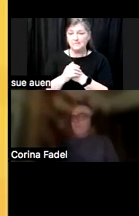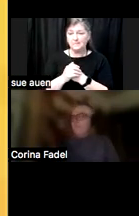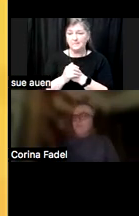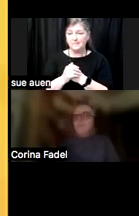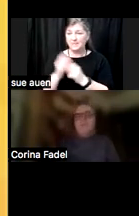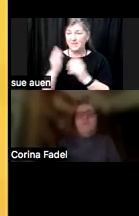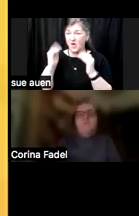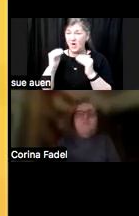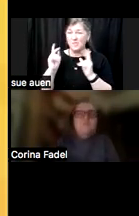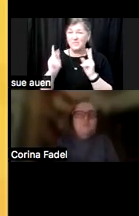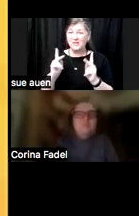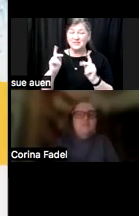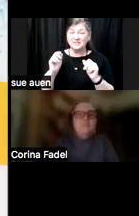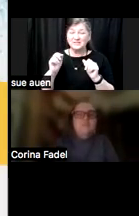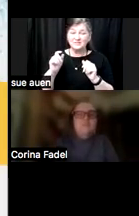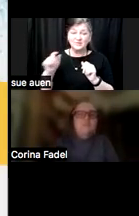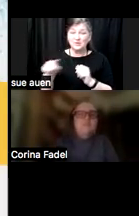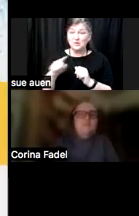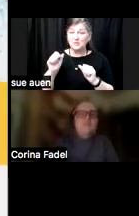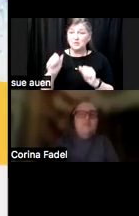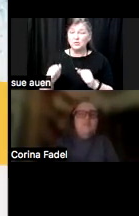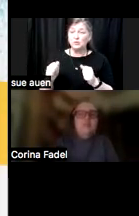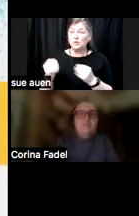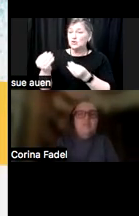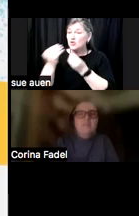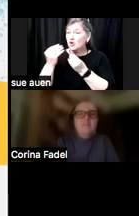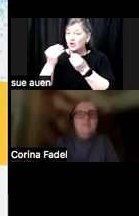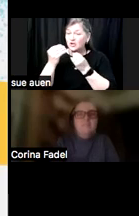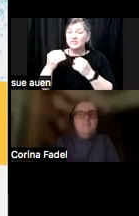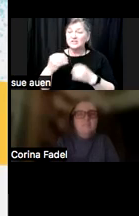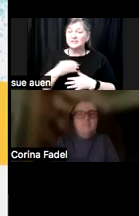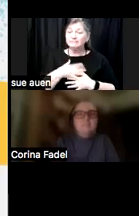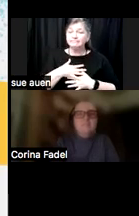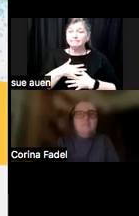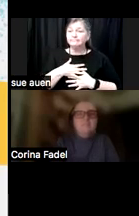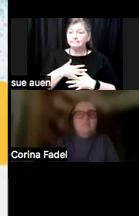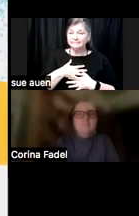I hope folks were able to nourish and tend to themselves while we had this time.